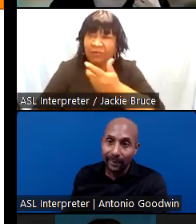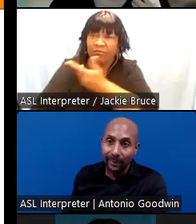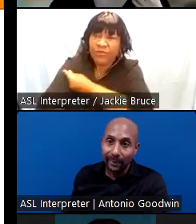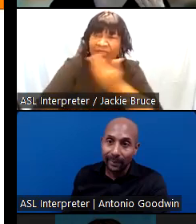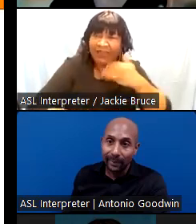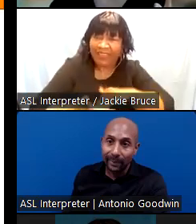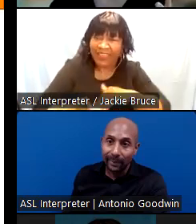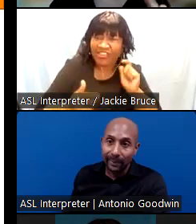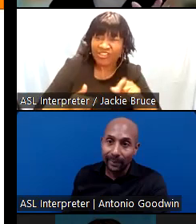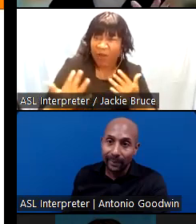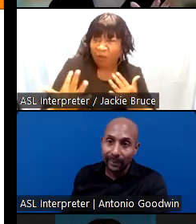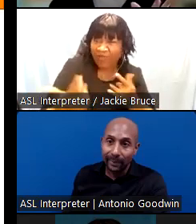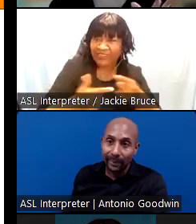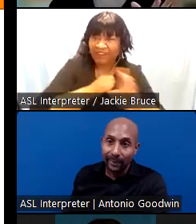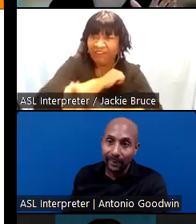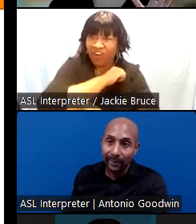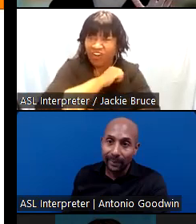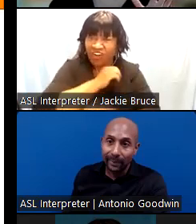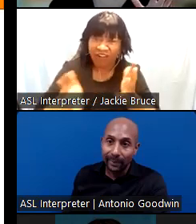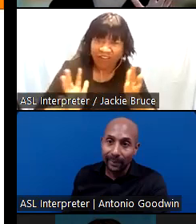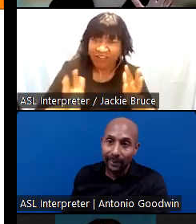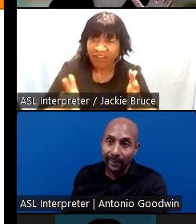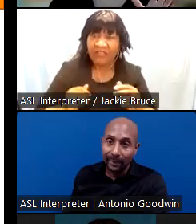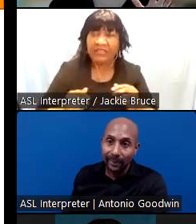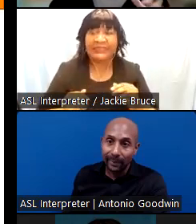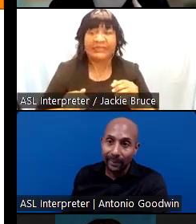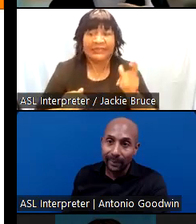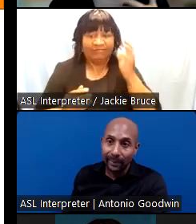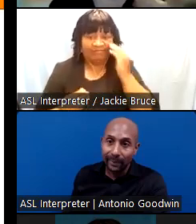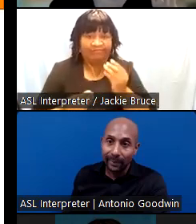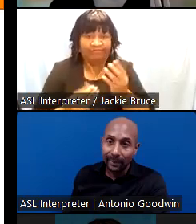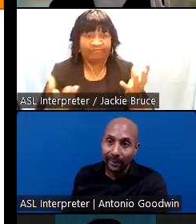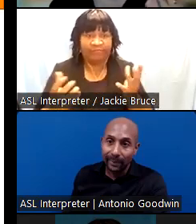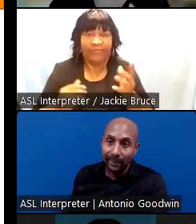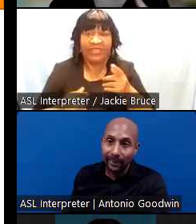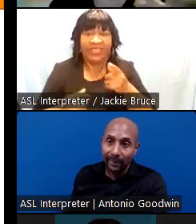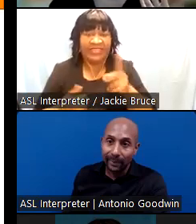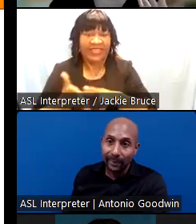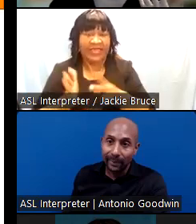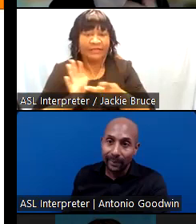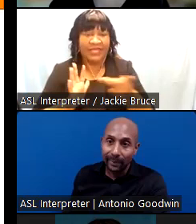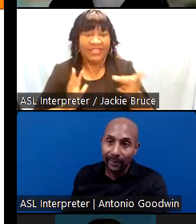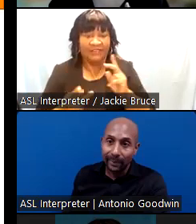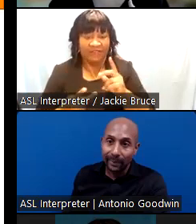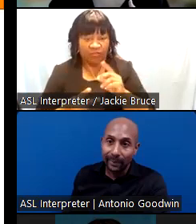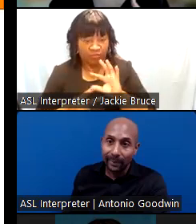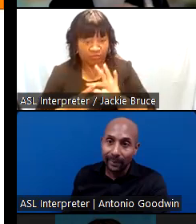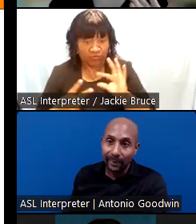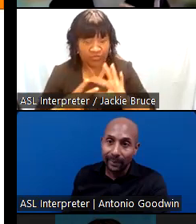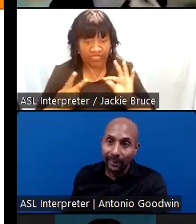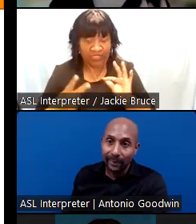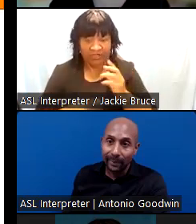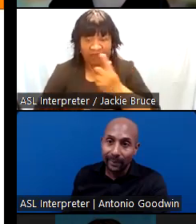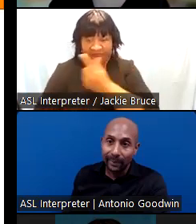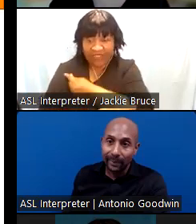just wait and get that? And if you are choosing to get vaccinated and boosted, you